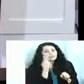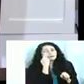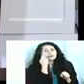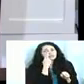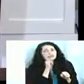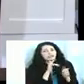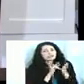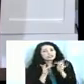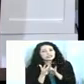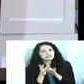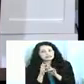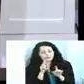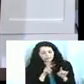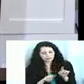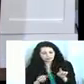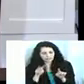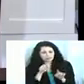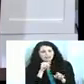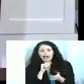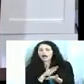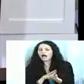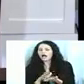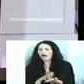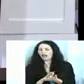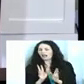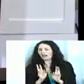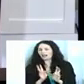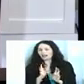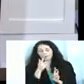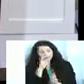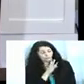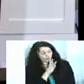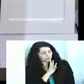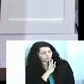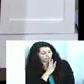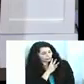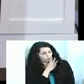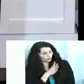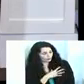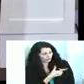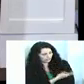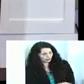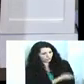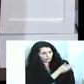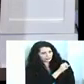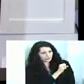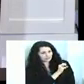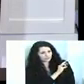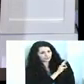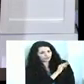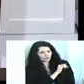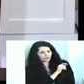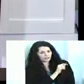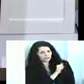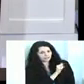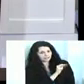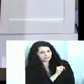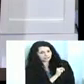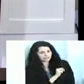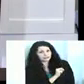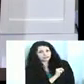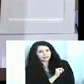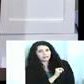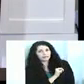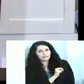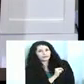seen as unclean just by talking to a woman who was a Samaritan. No less that this woman would then